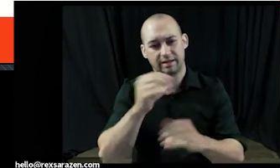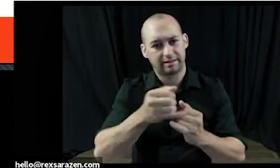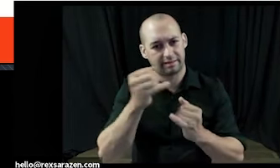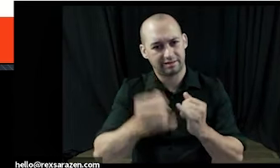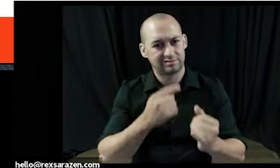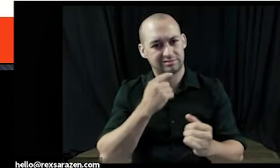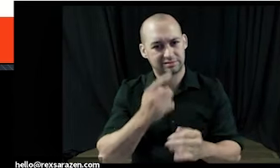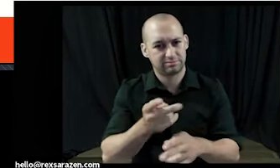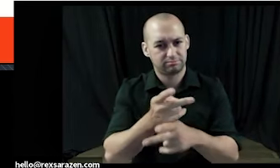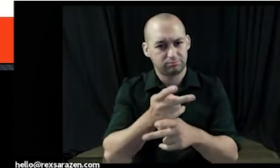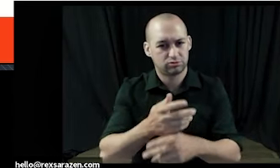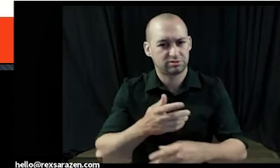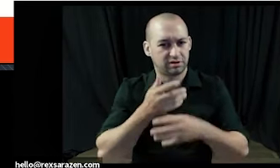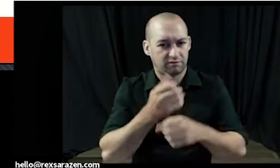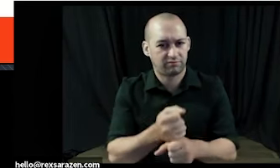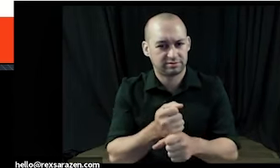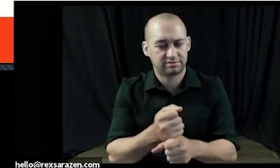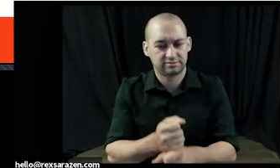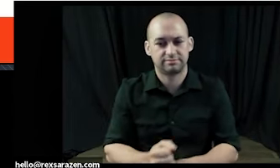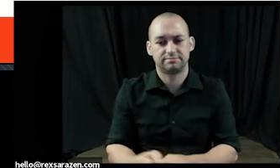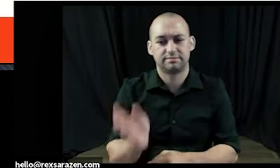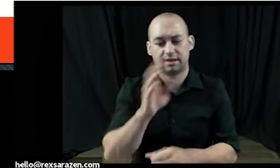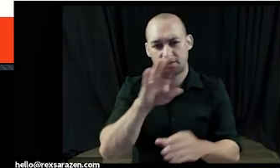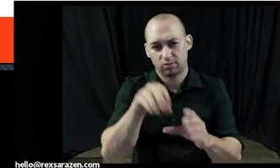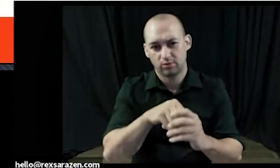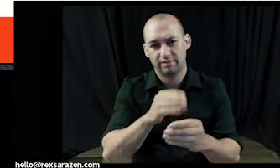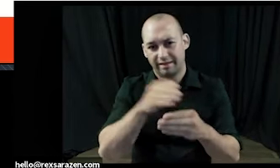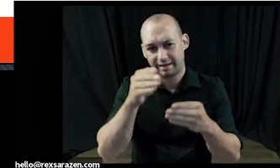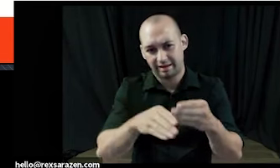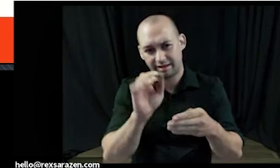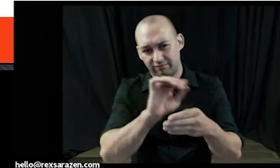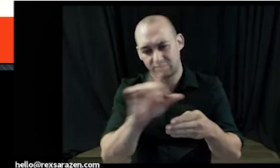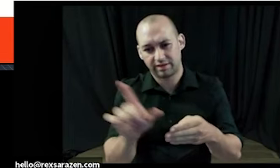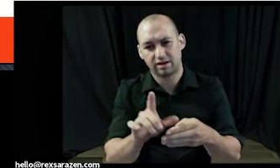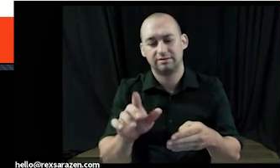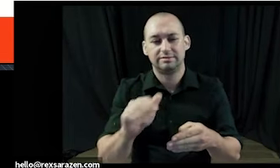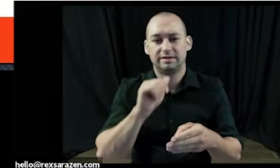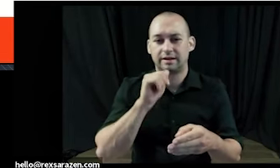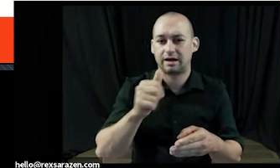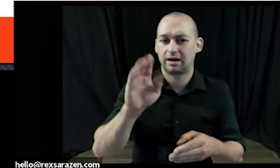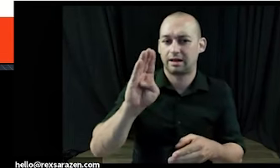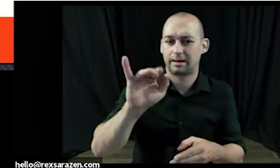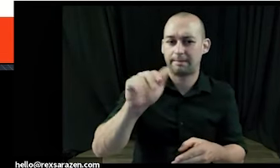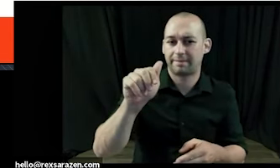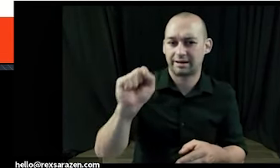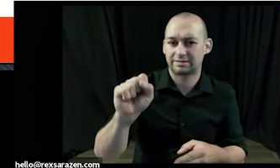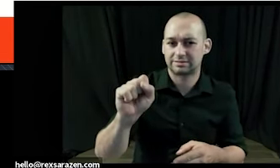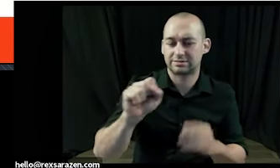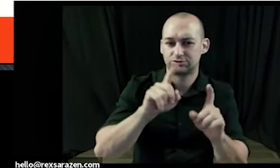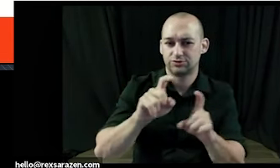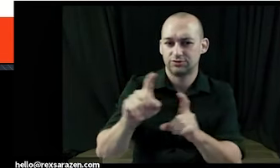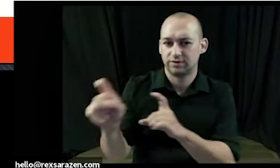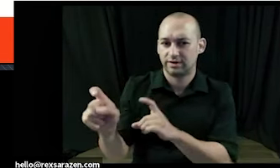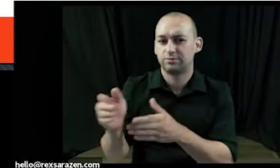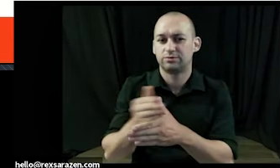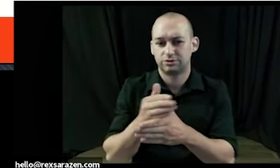generating confidence, and then including at the end of everything, we have an unbiased survey that we are sharing throughout our